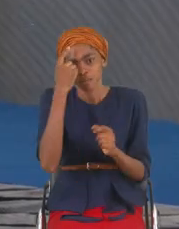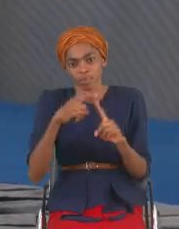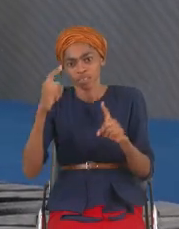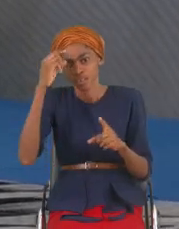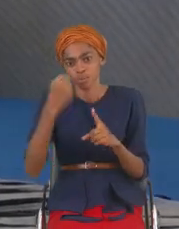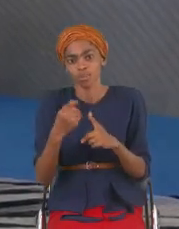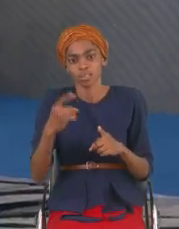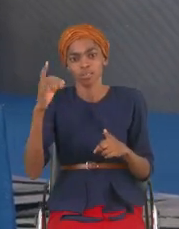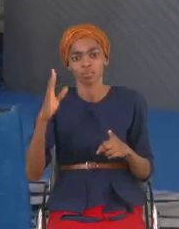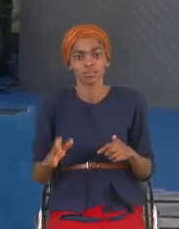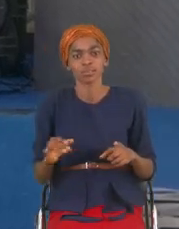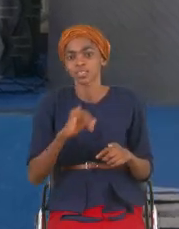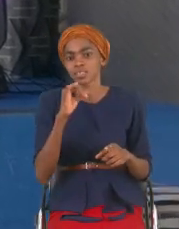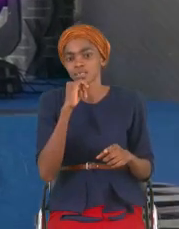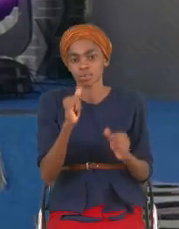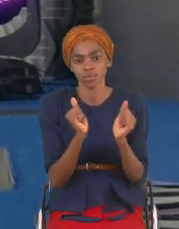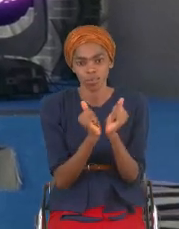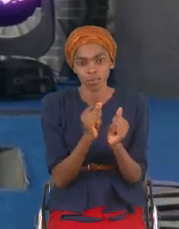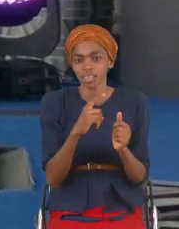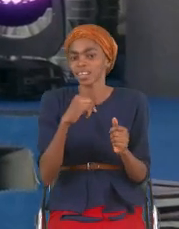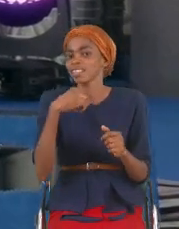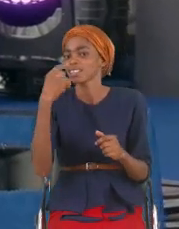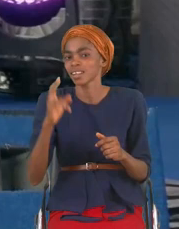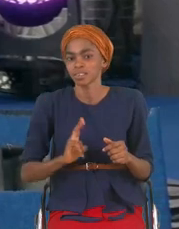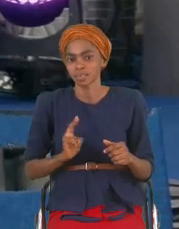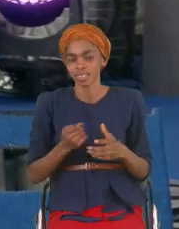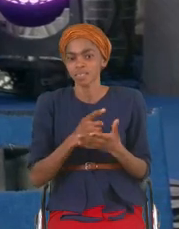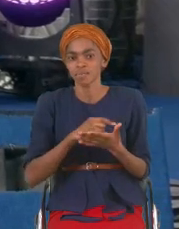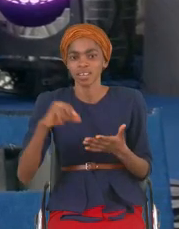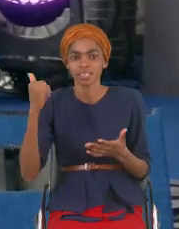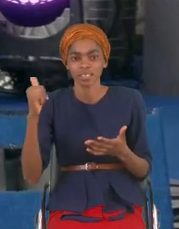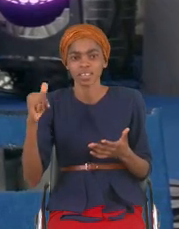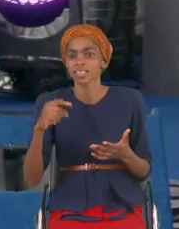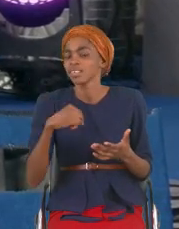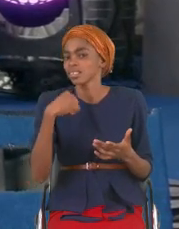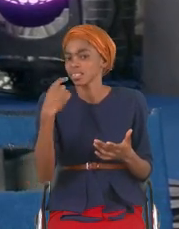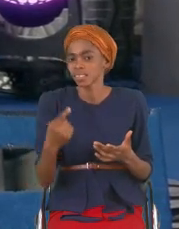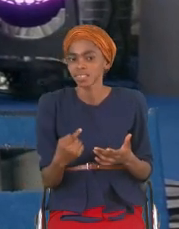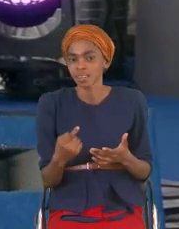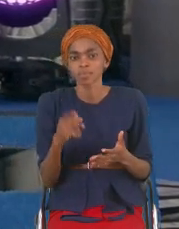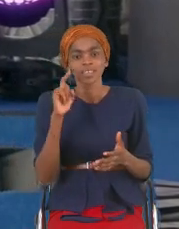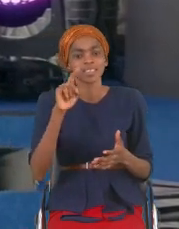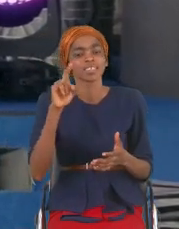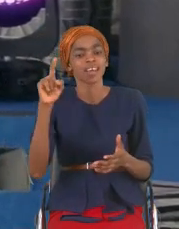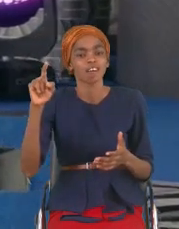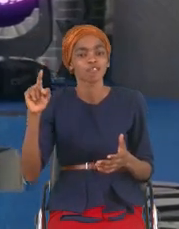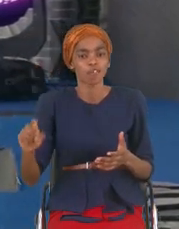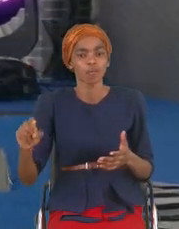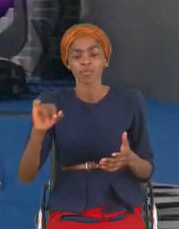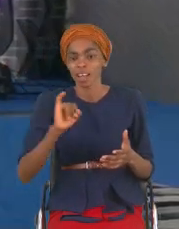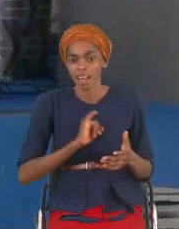God is not bound. And then he tells us in verse 10, it says, therefore